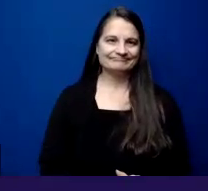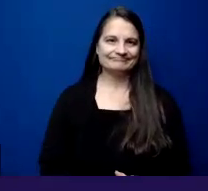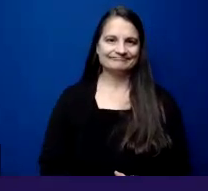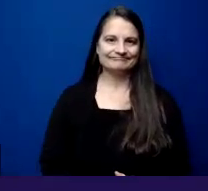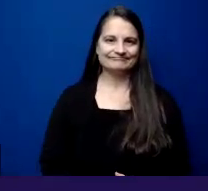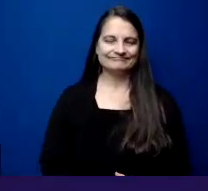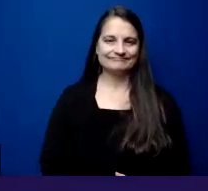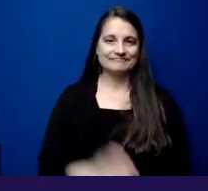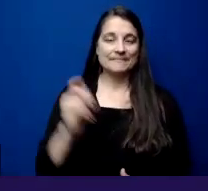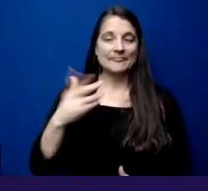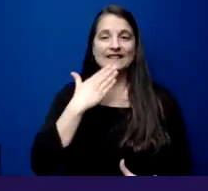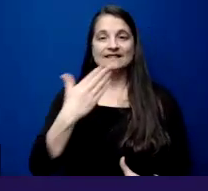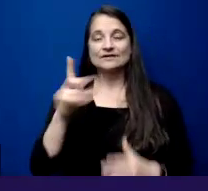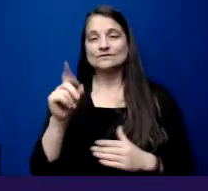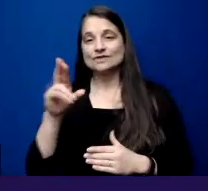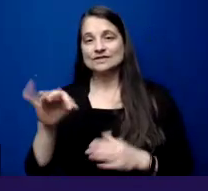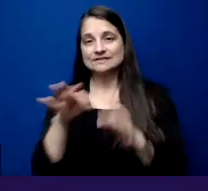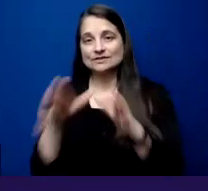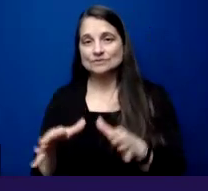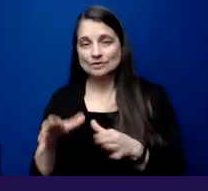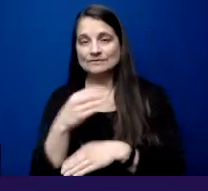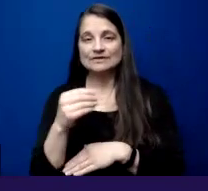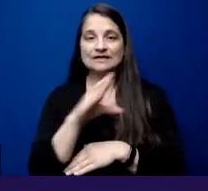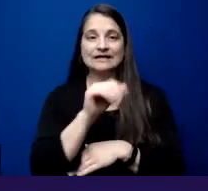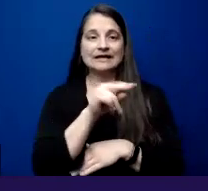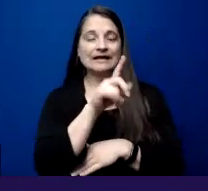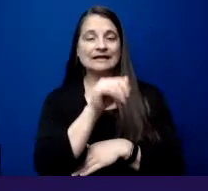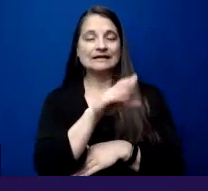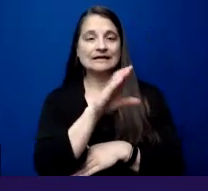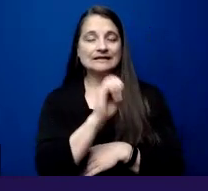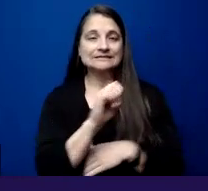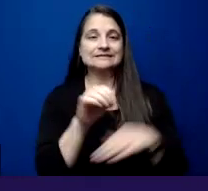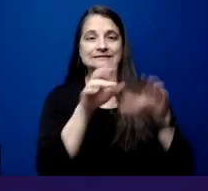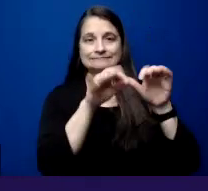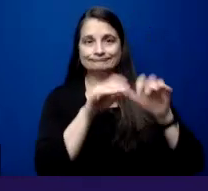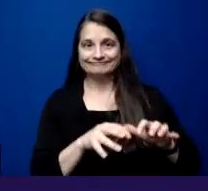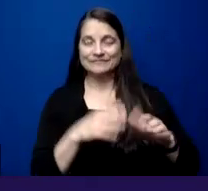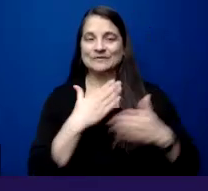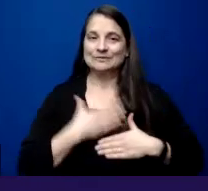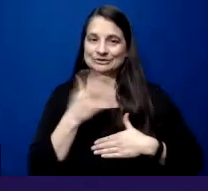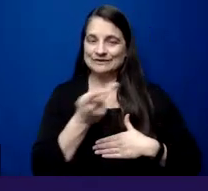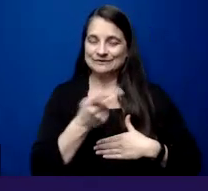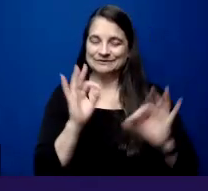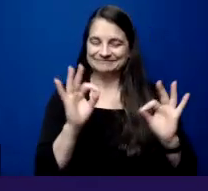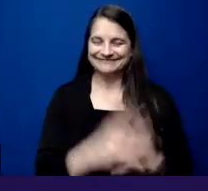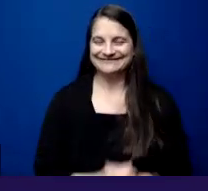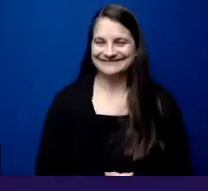And thank you Sounds to great. Darcy, our interpreter, and Candace, our captioner. We appreciate you as well. I'm sorry,